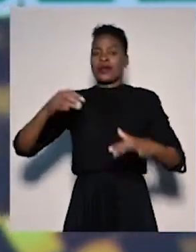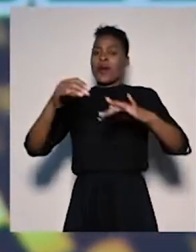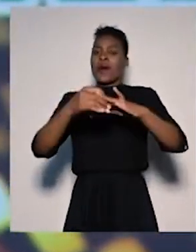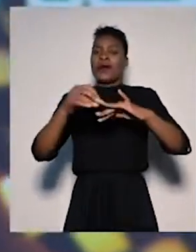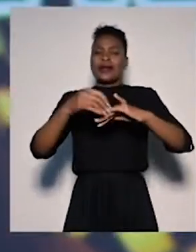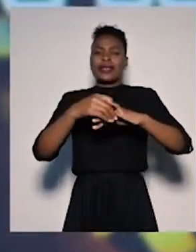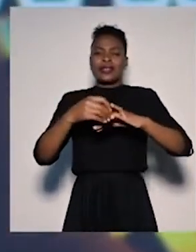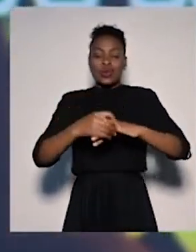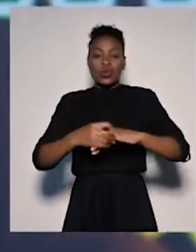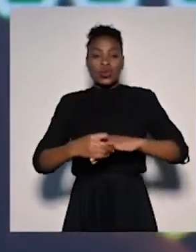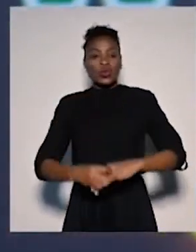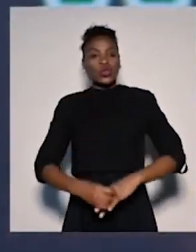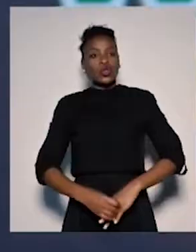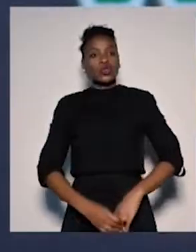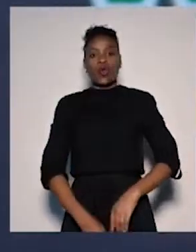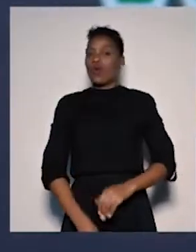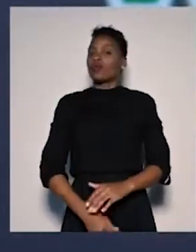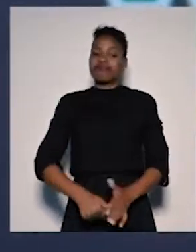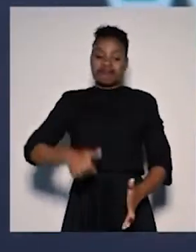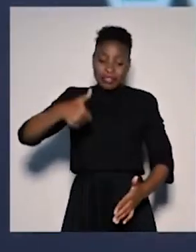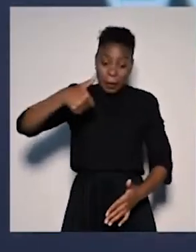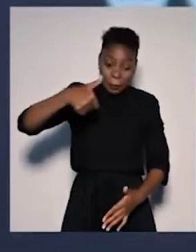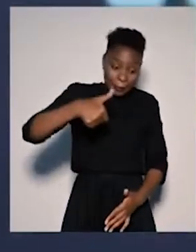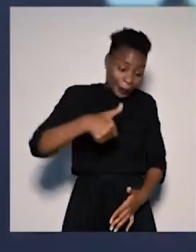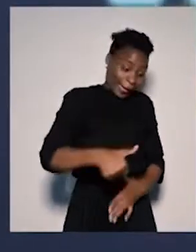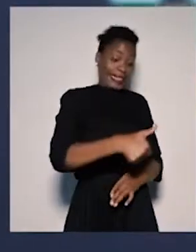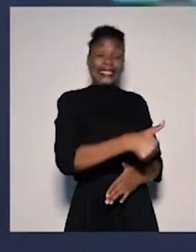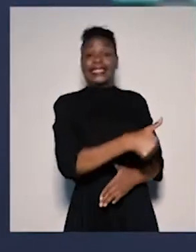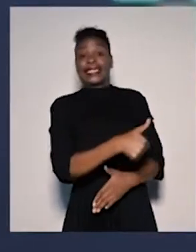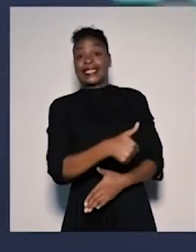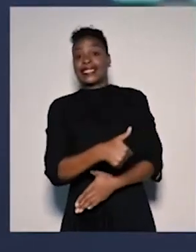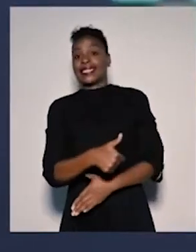she pressed the override button.